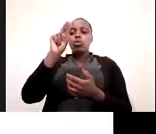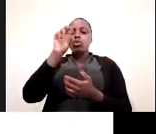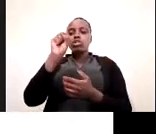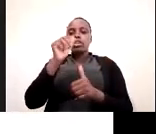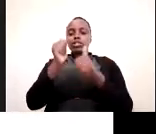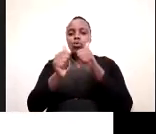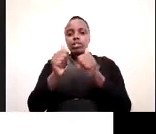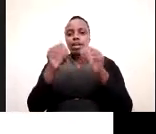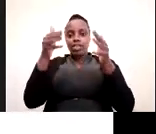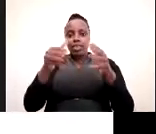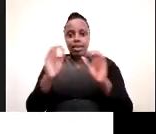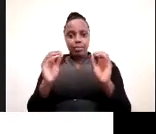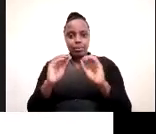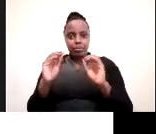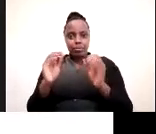present in the EU.